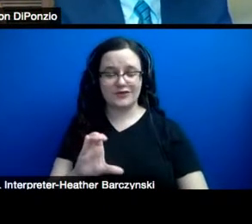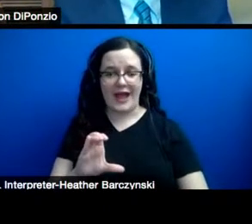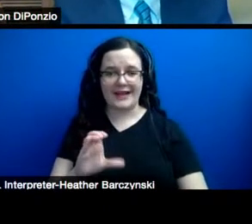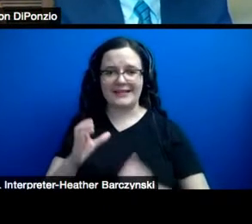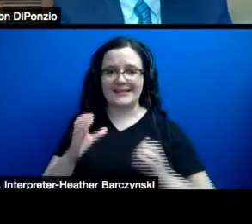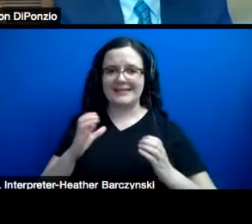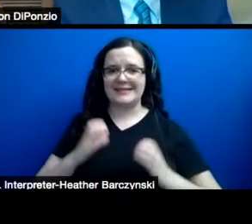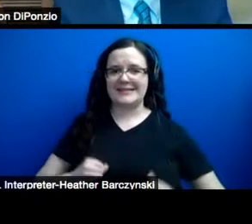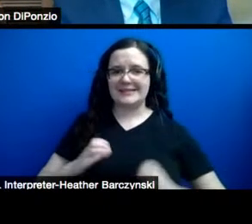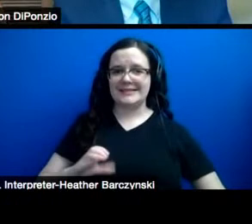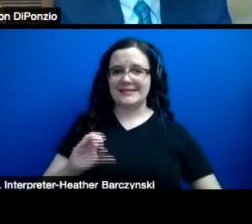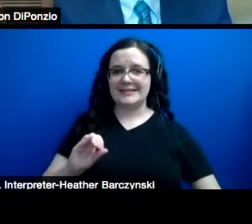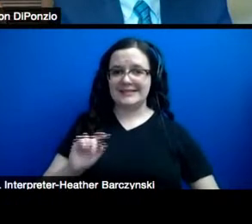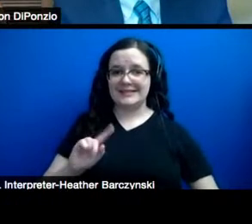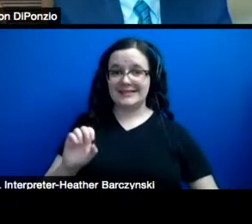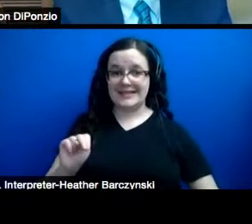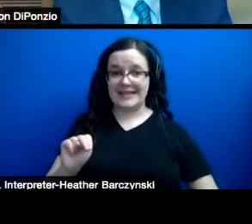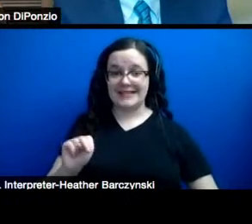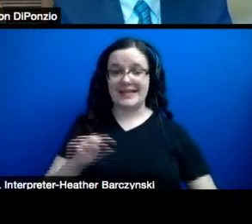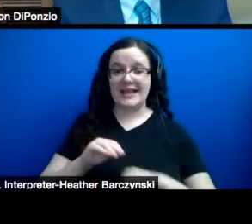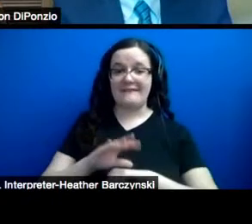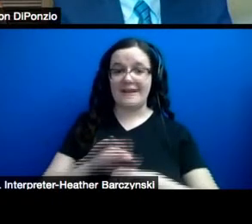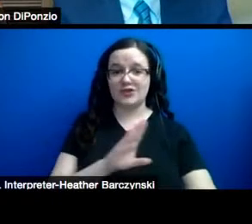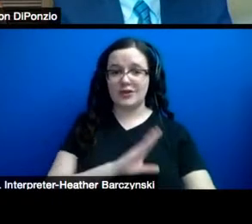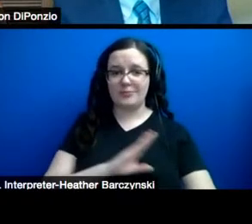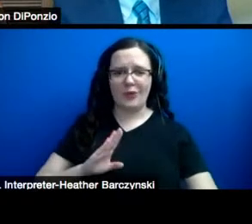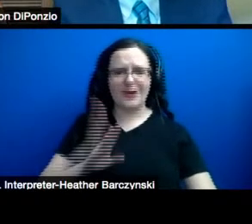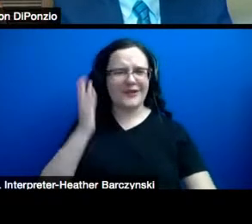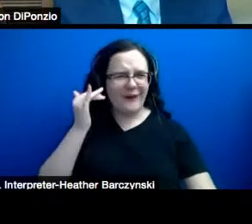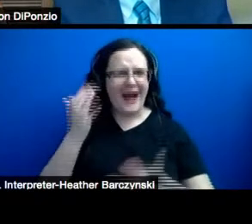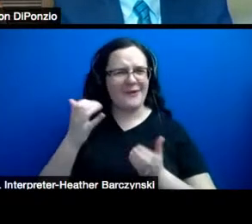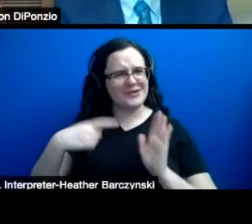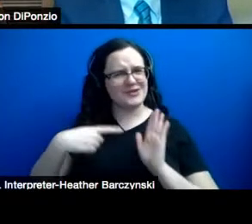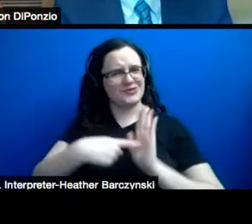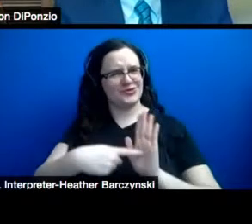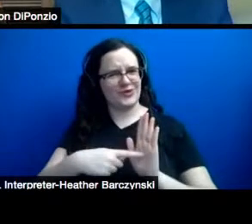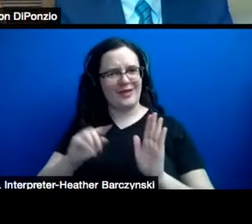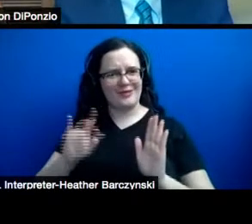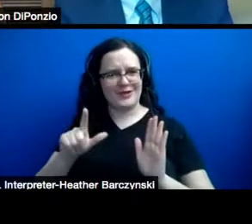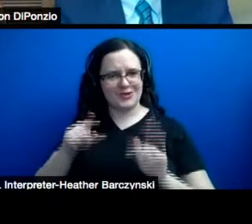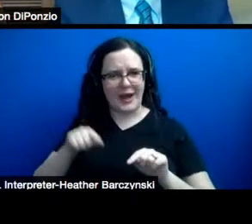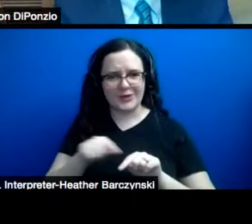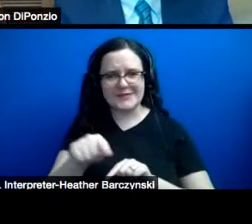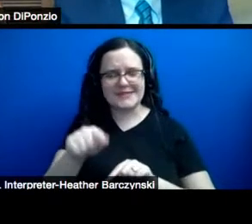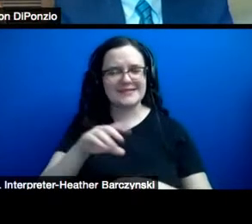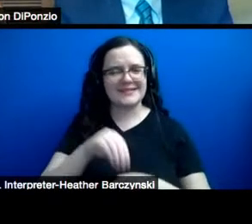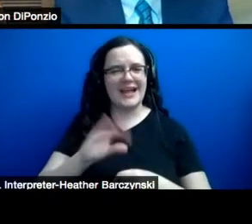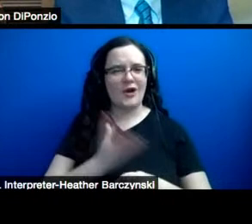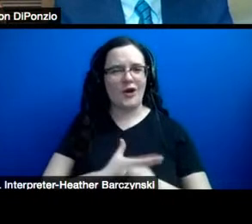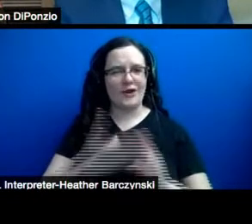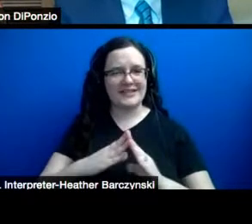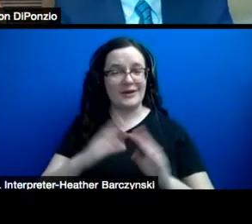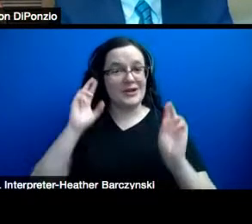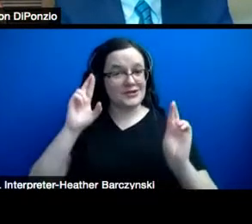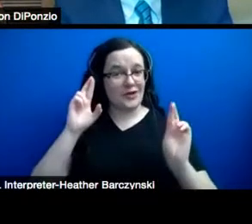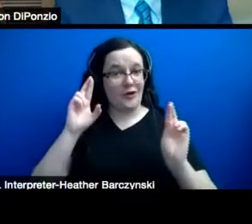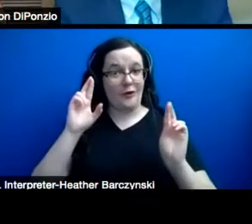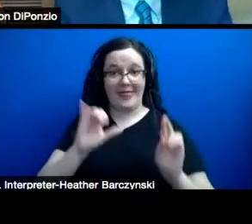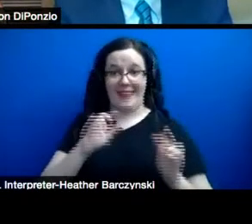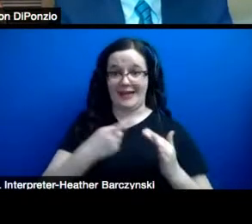Board to highlight the trails in our town, and we're hoping to coordinate that kickoff with National Trails